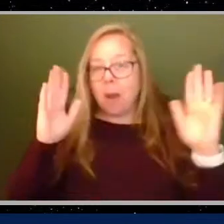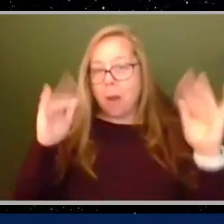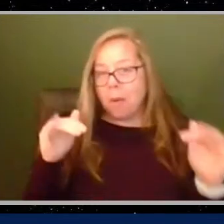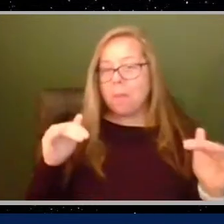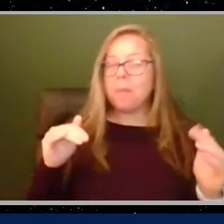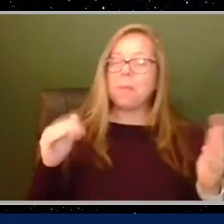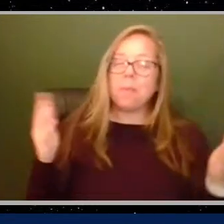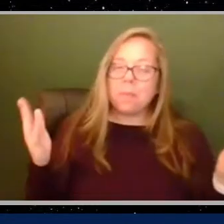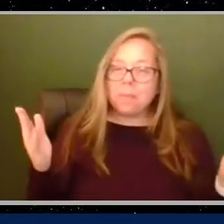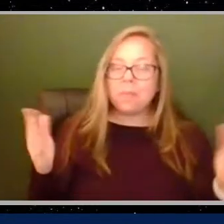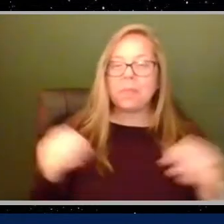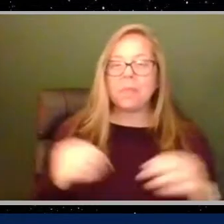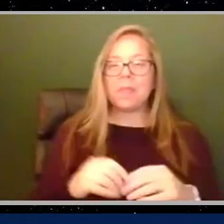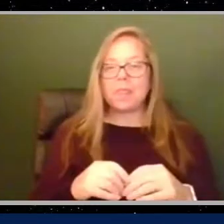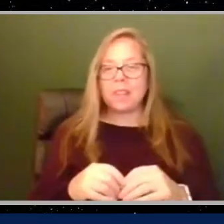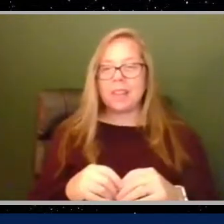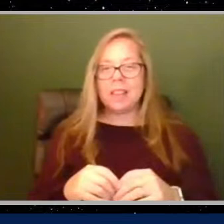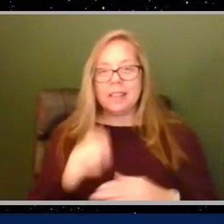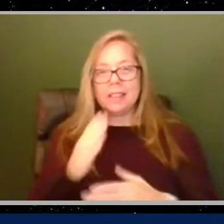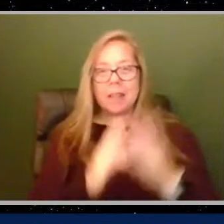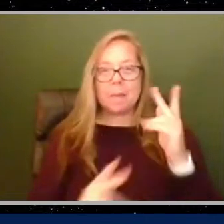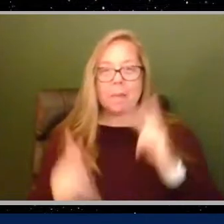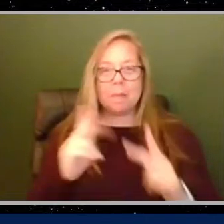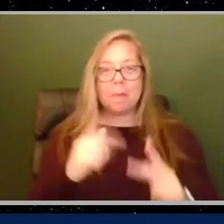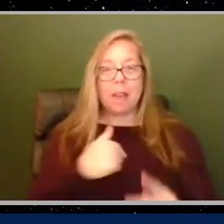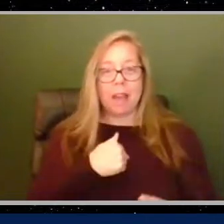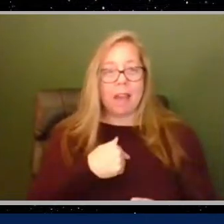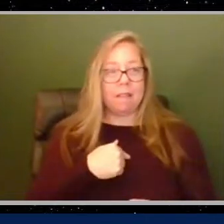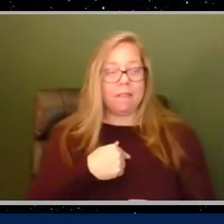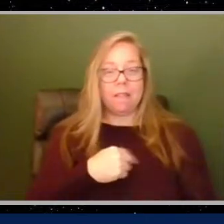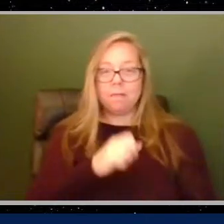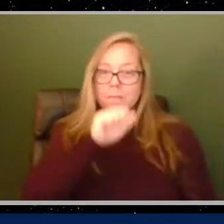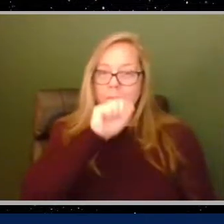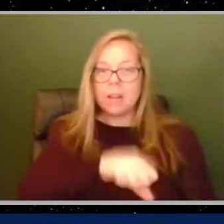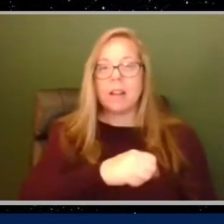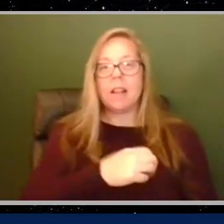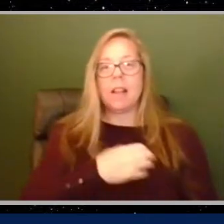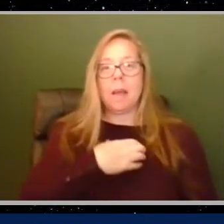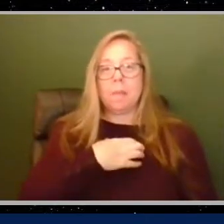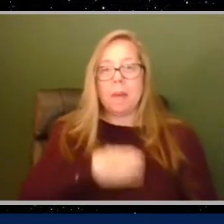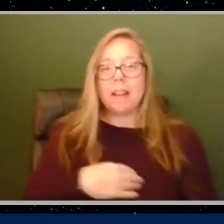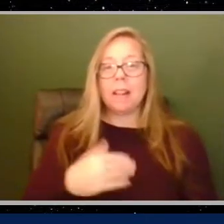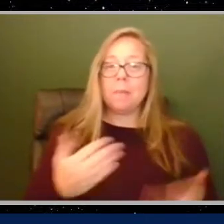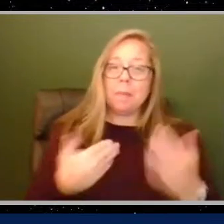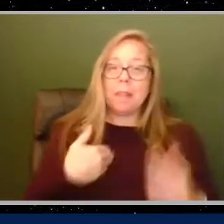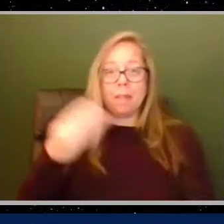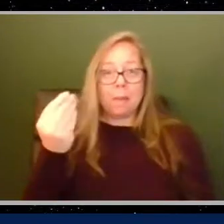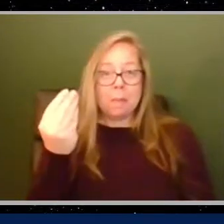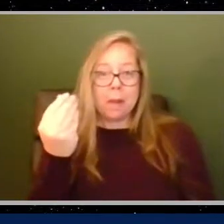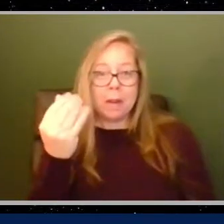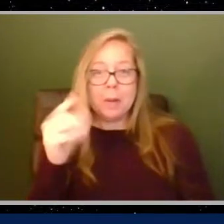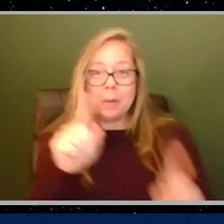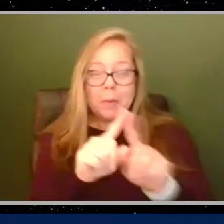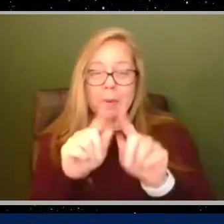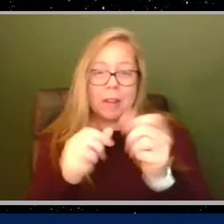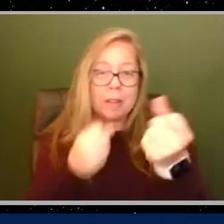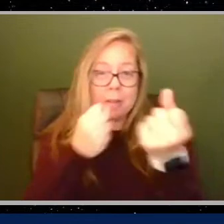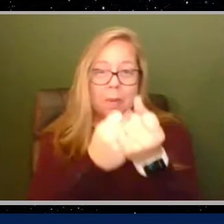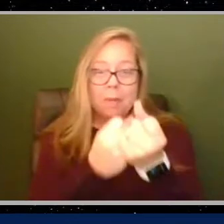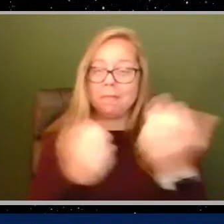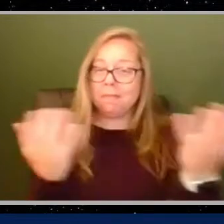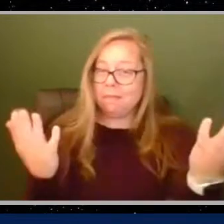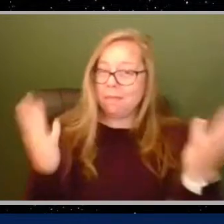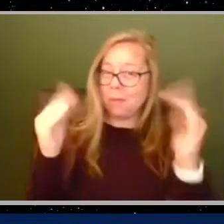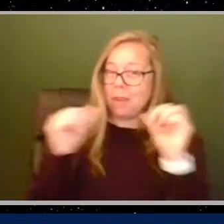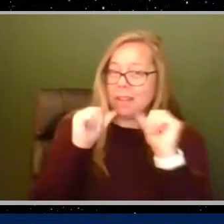people that, have, a passion for this, that have also the monetary means to support it. Hey, why not? Yeah.